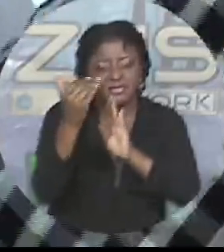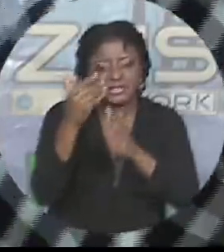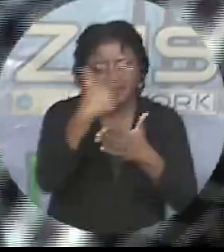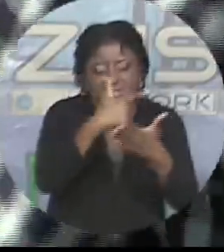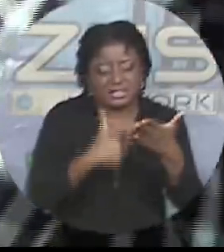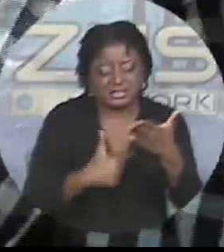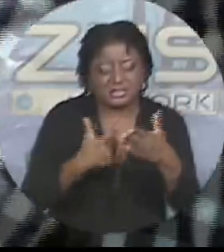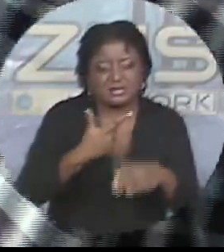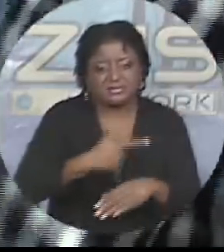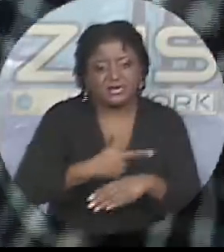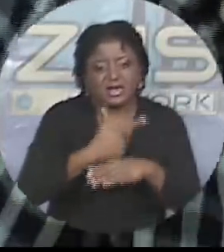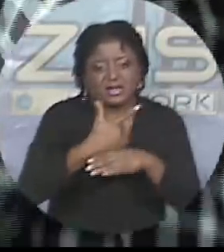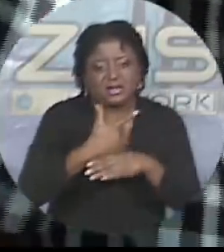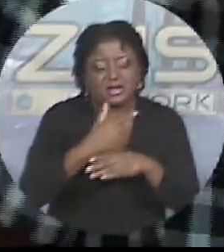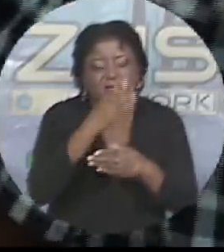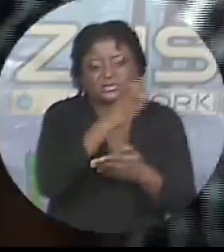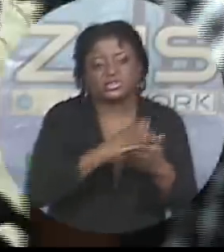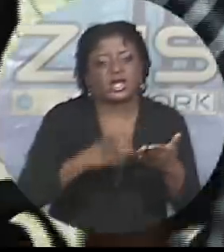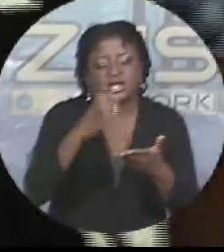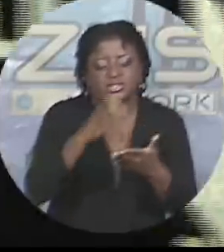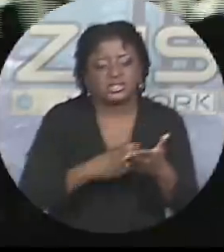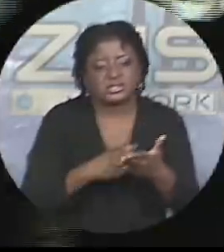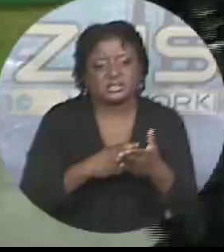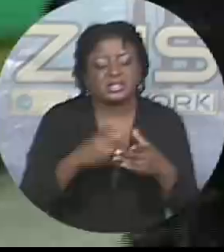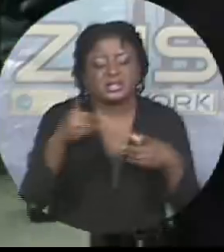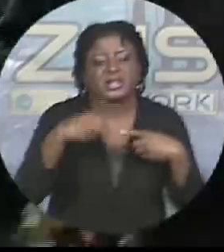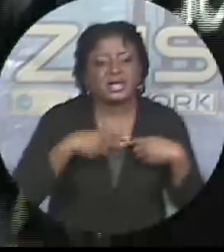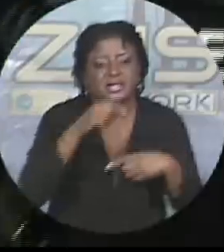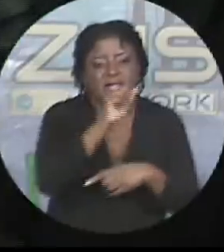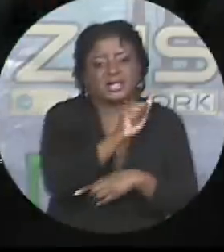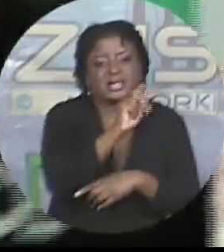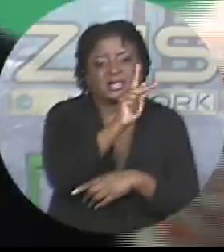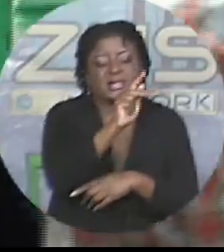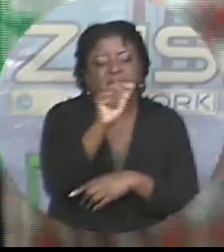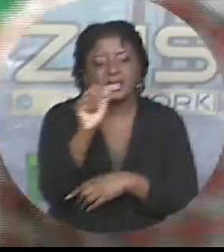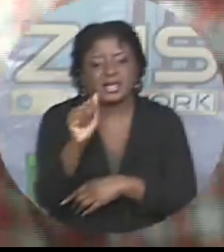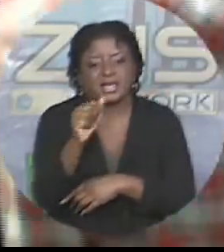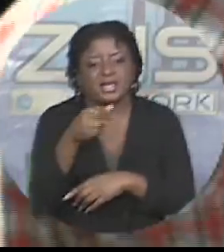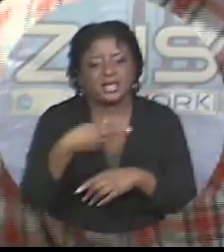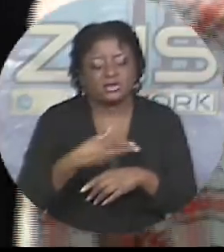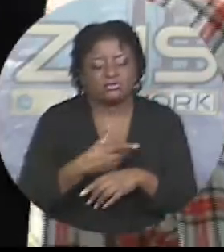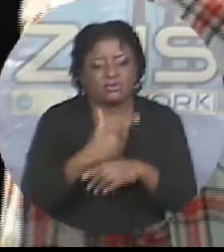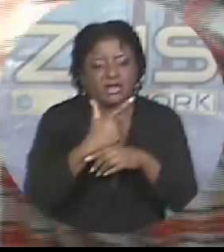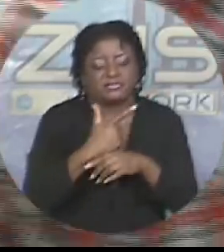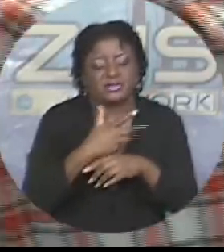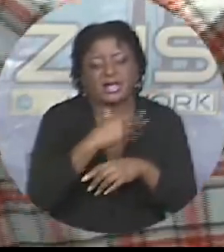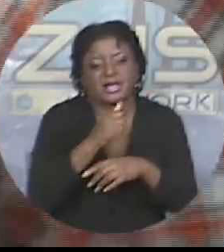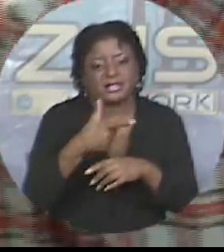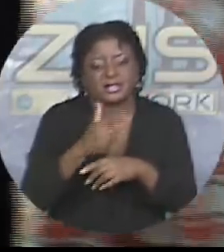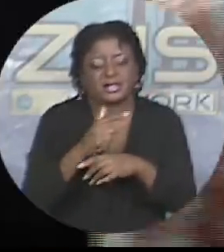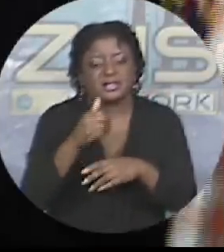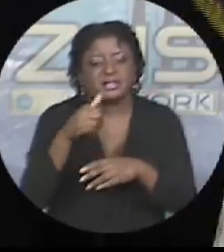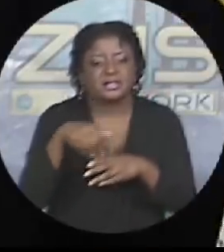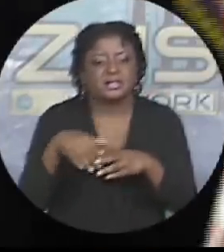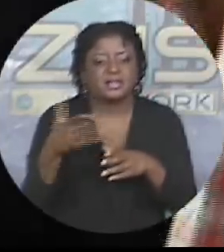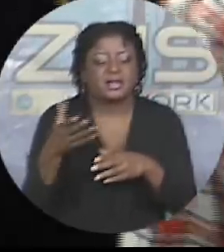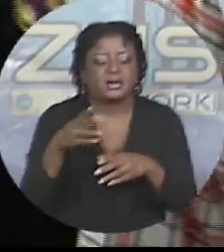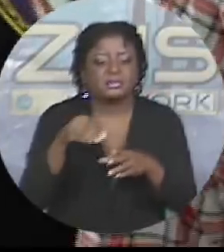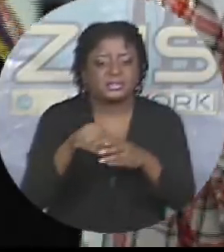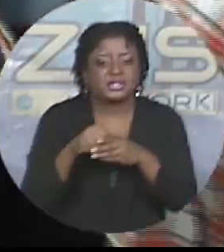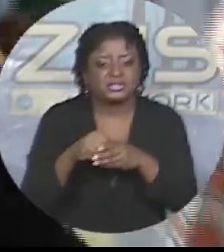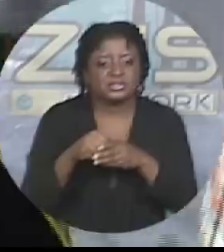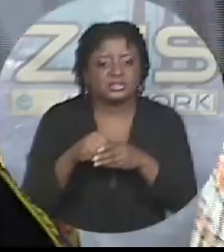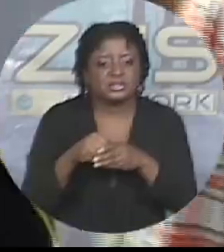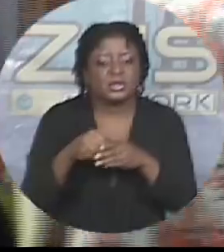accused of having an AK-47 rifle and a Smith & Wesson pistol in their possession. It is believed they had the intention